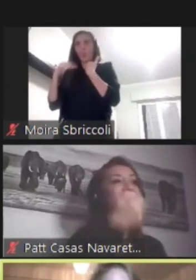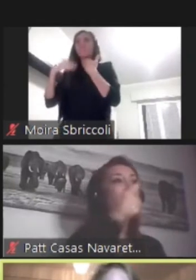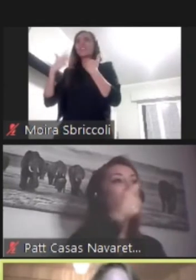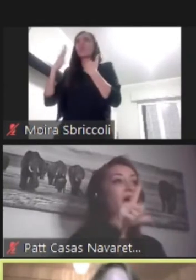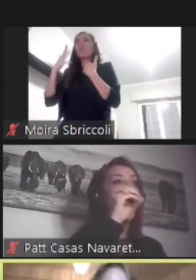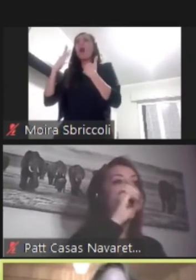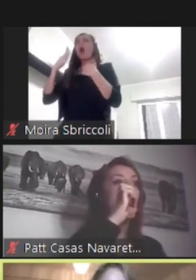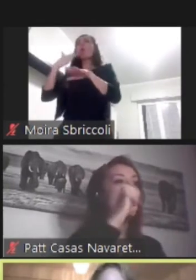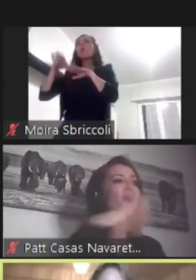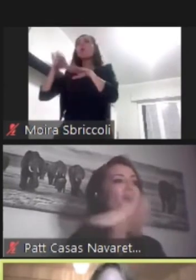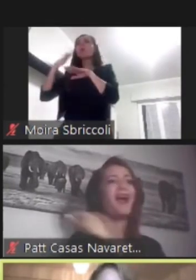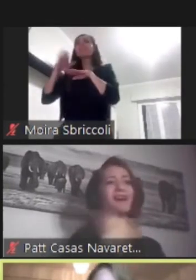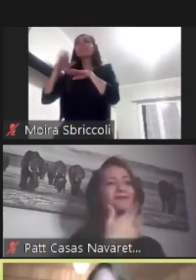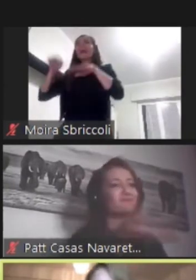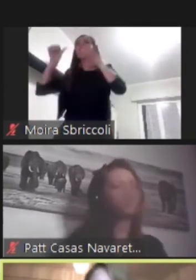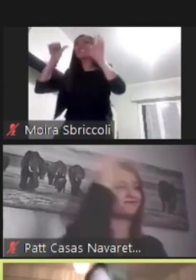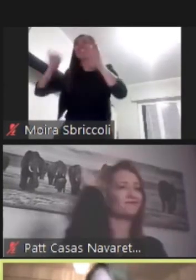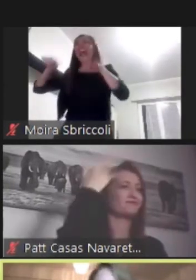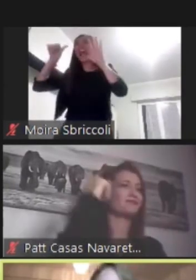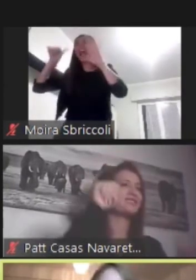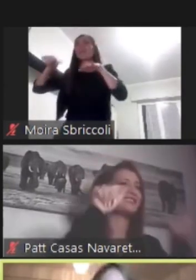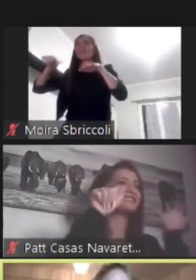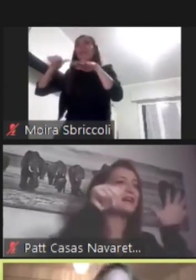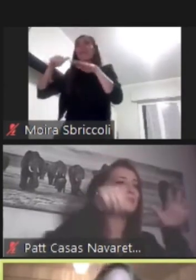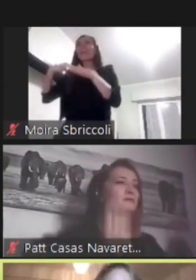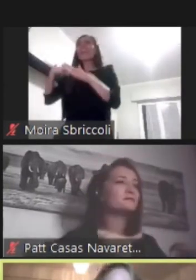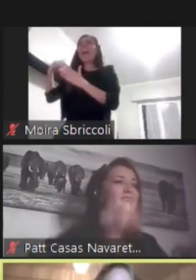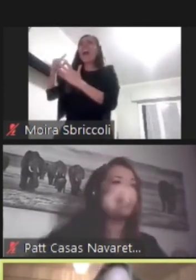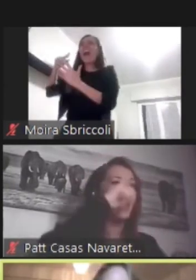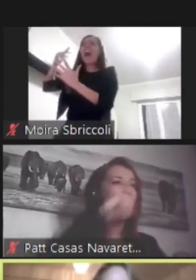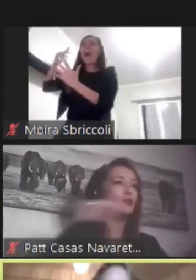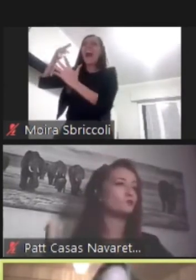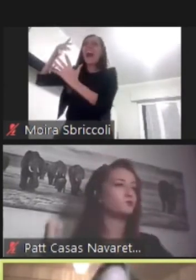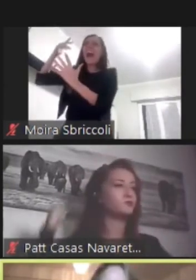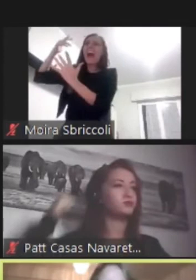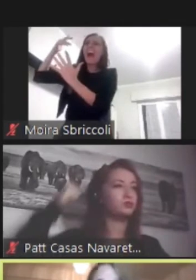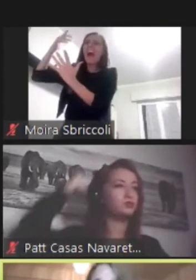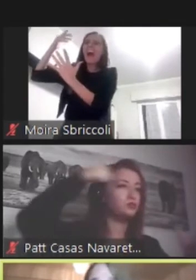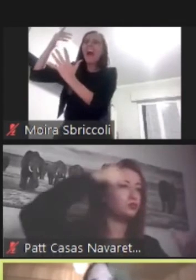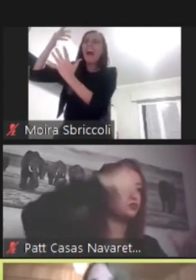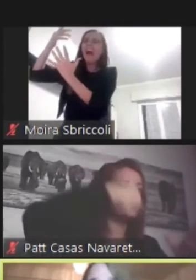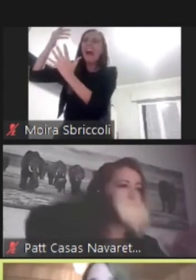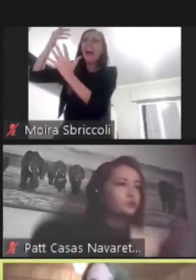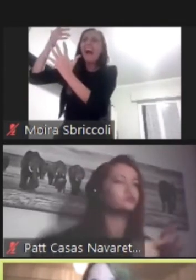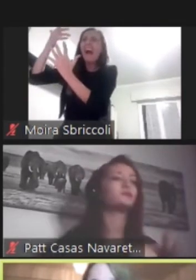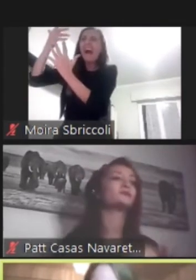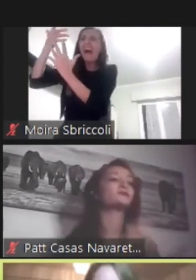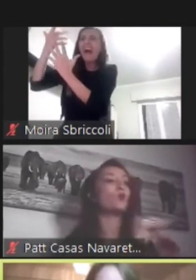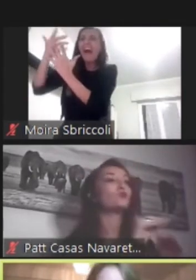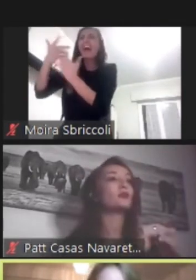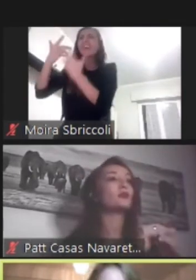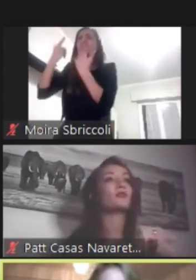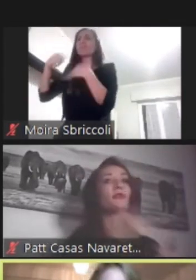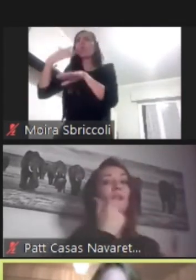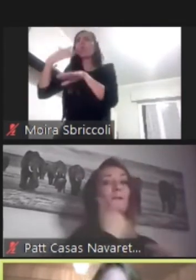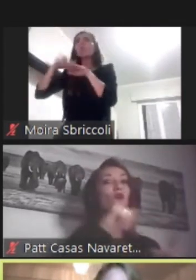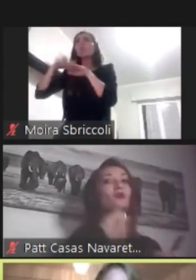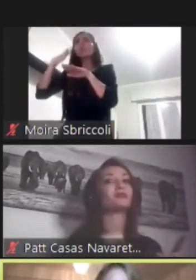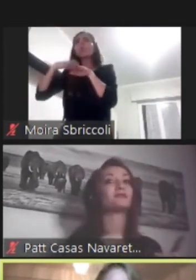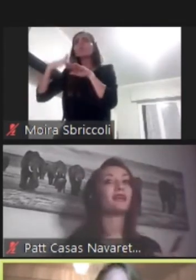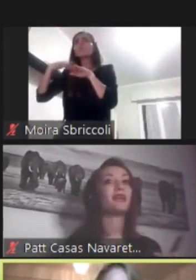properties. You know, and in the early days, they used to call it the plant of